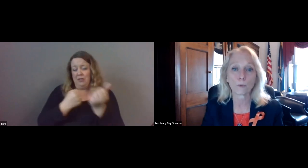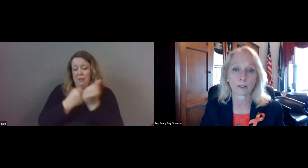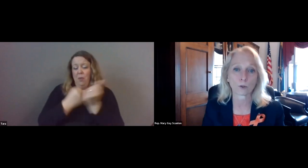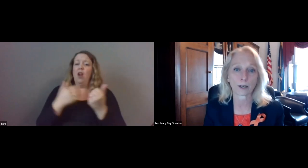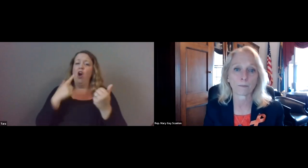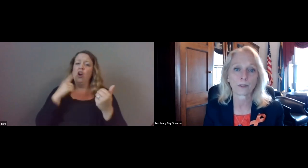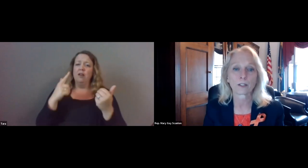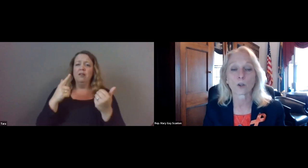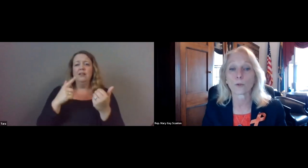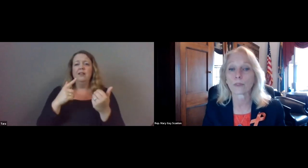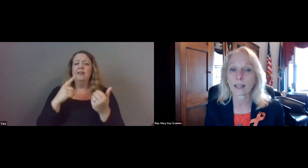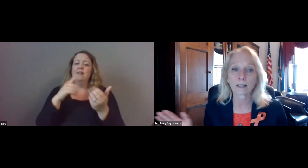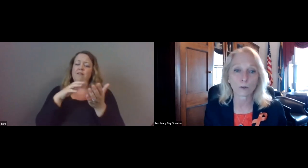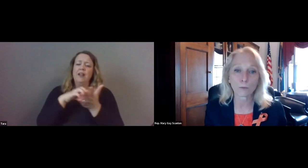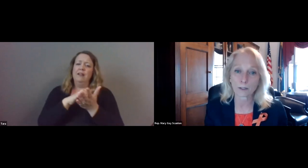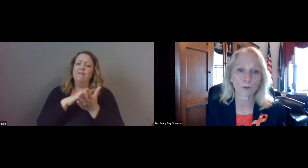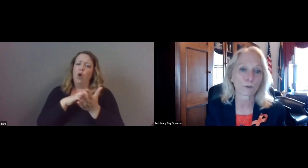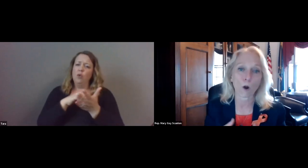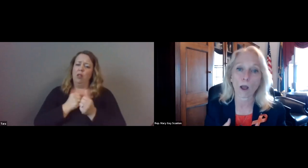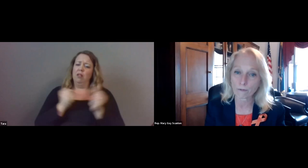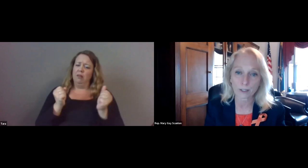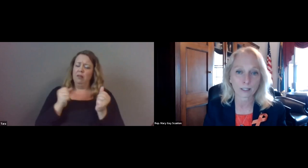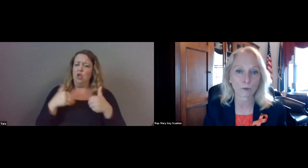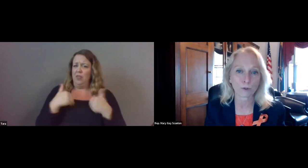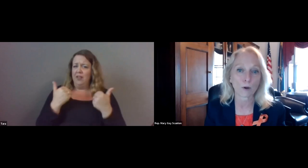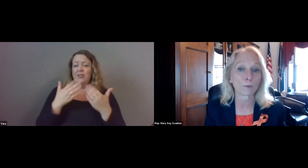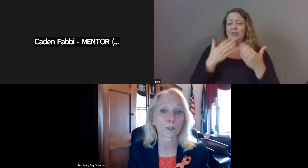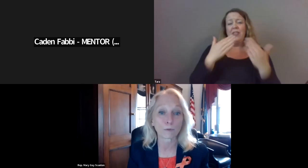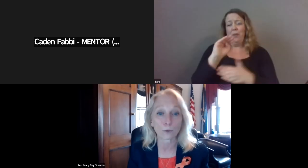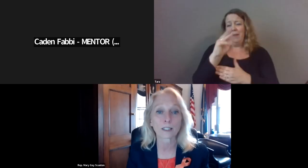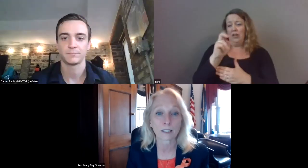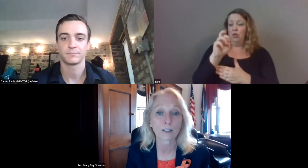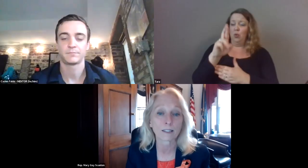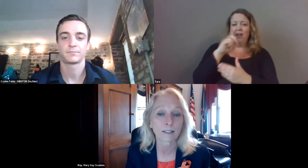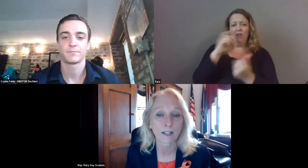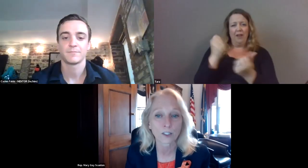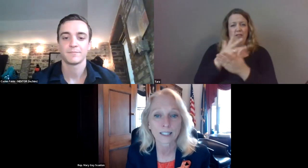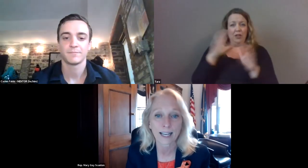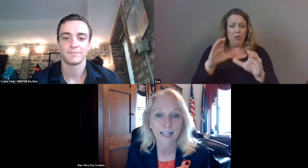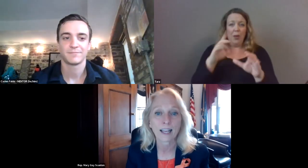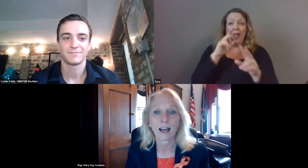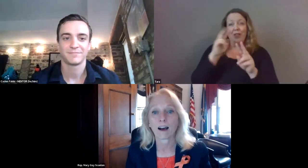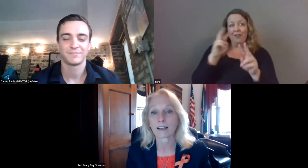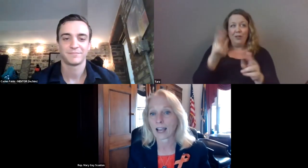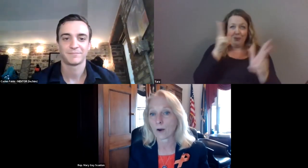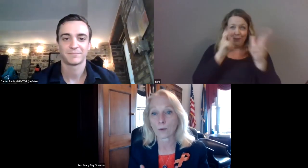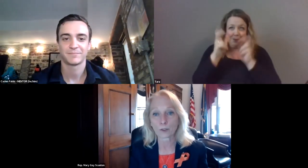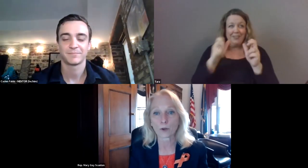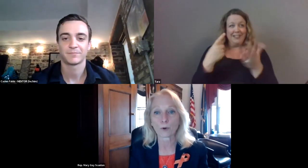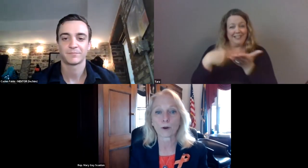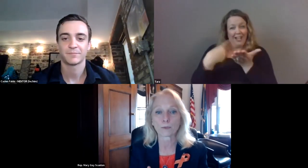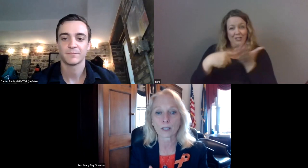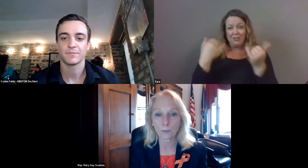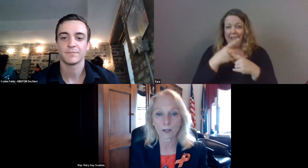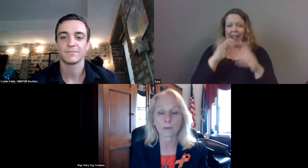through mentoring. So, thank you, mentor, for everything you do. I'm looking forward to hearing the discussion today on how our